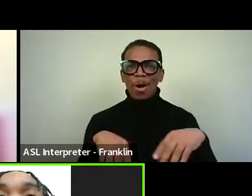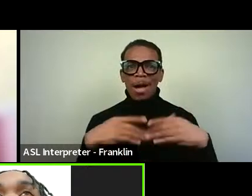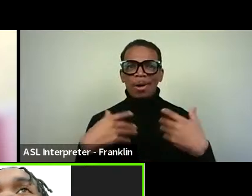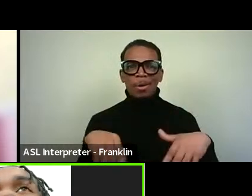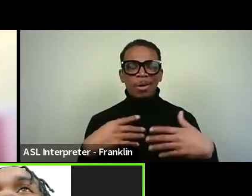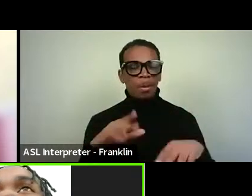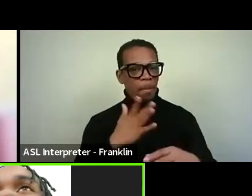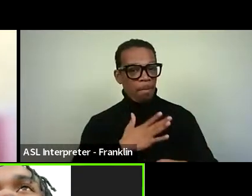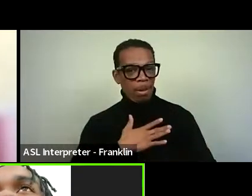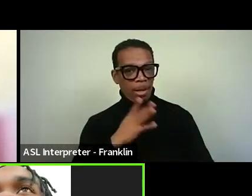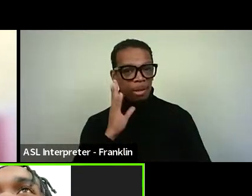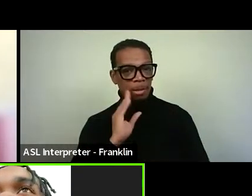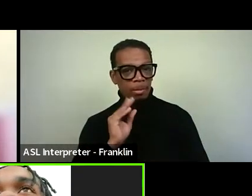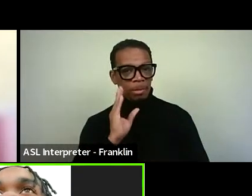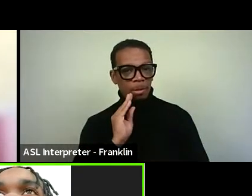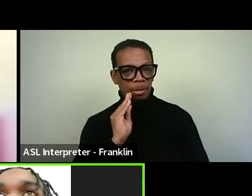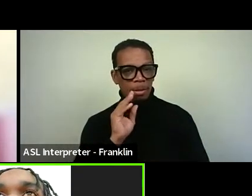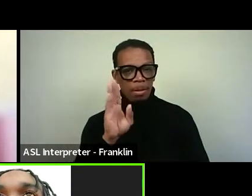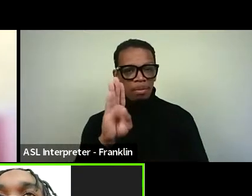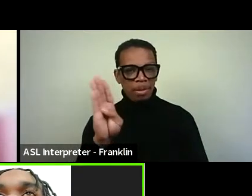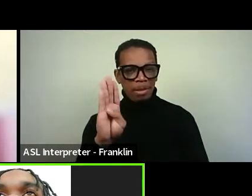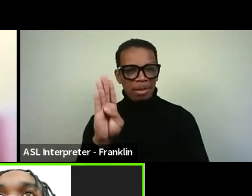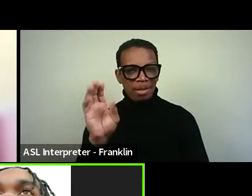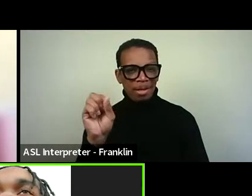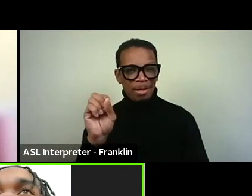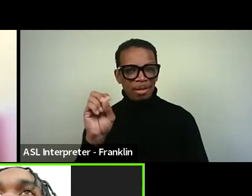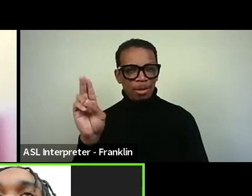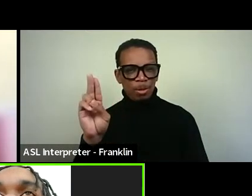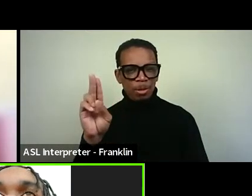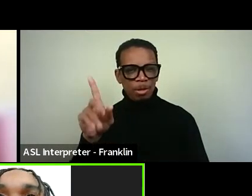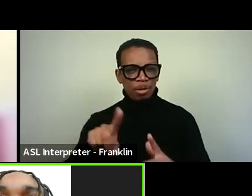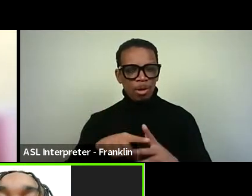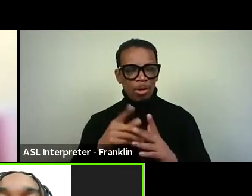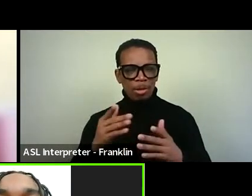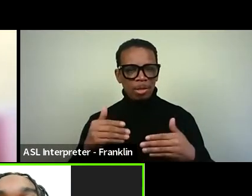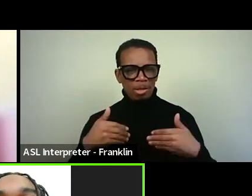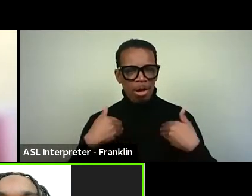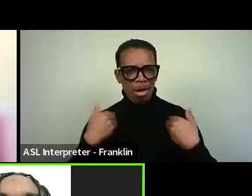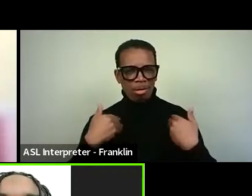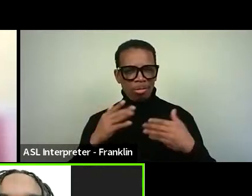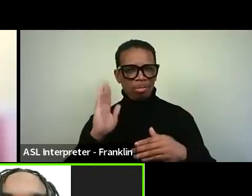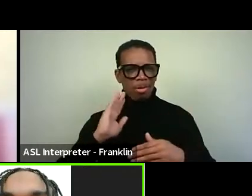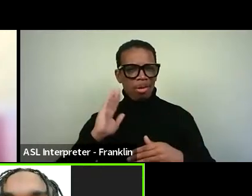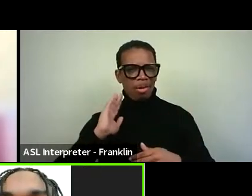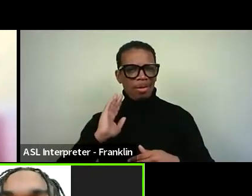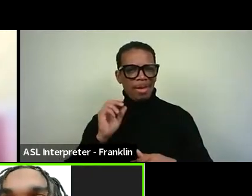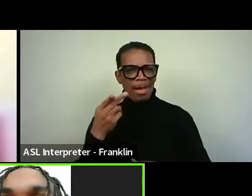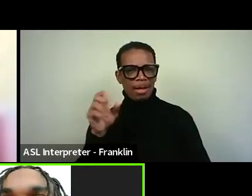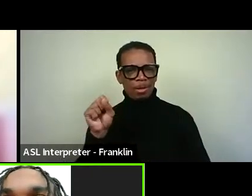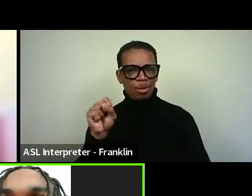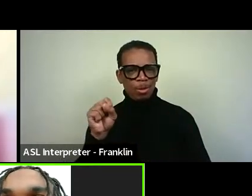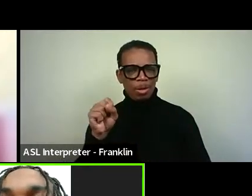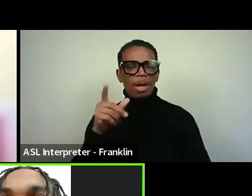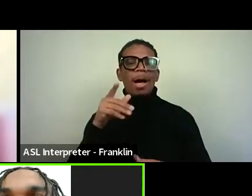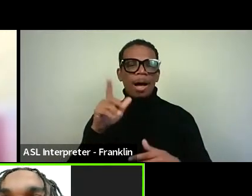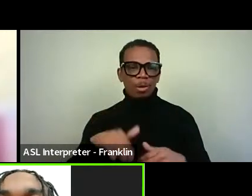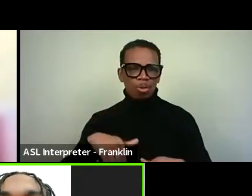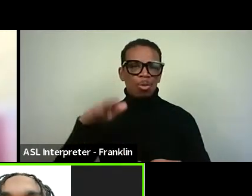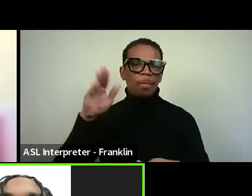My experiences with BSUs start a little bit younger when I was in high school. I grew up in inner city Las